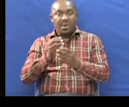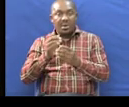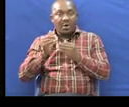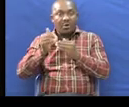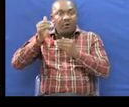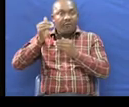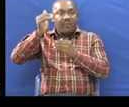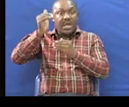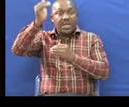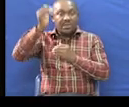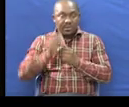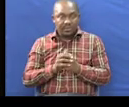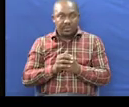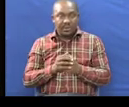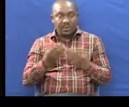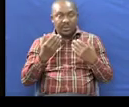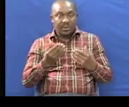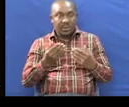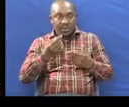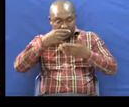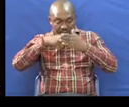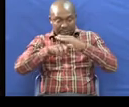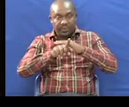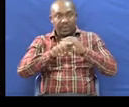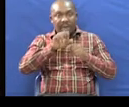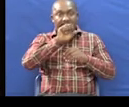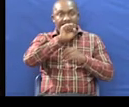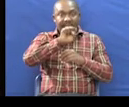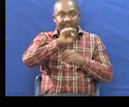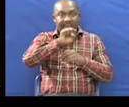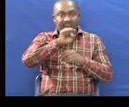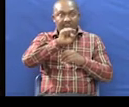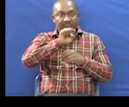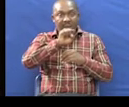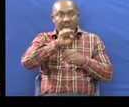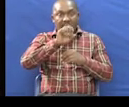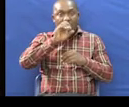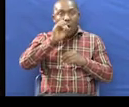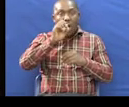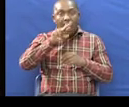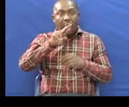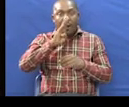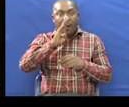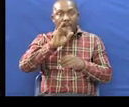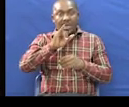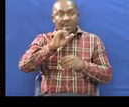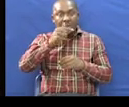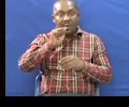in S orbital, that means the elements belong to S block.